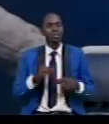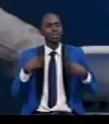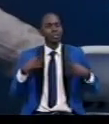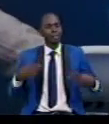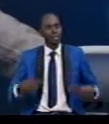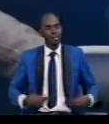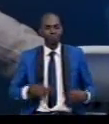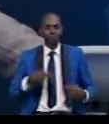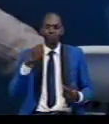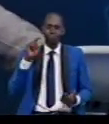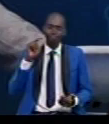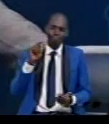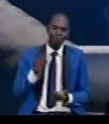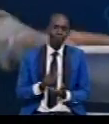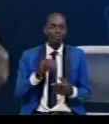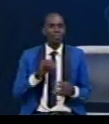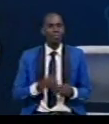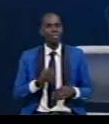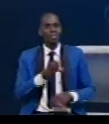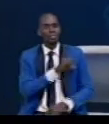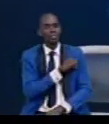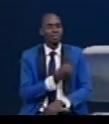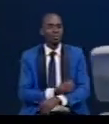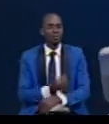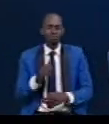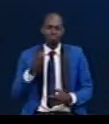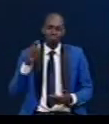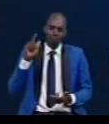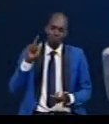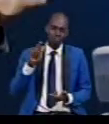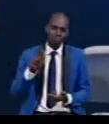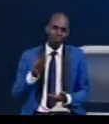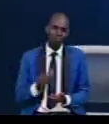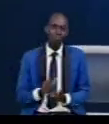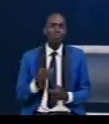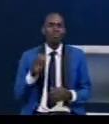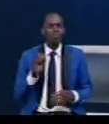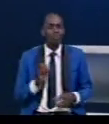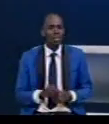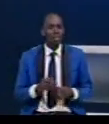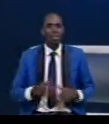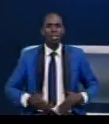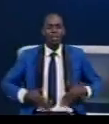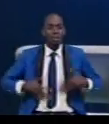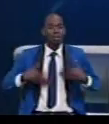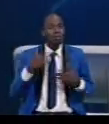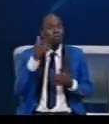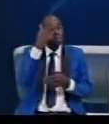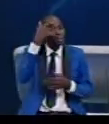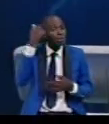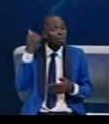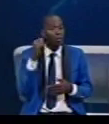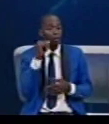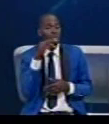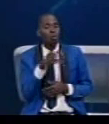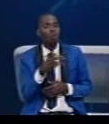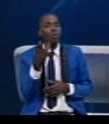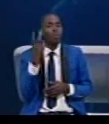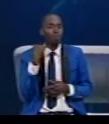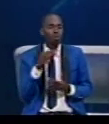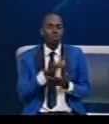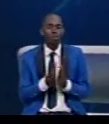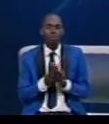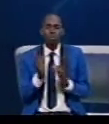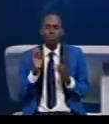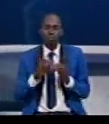declining in strength, declining in life, because she was getting worse and worse by